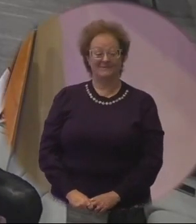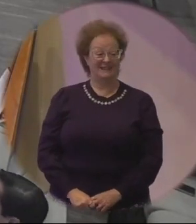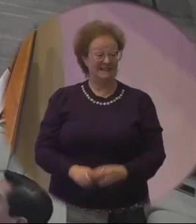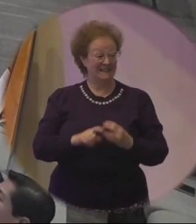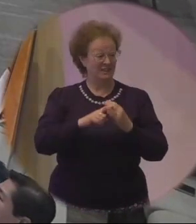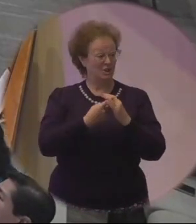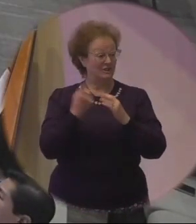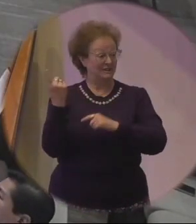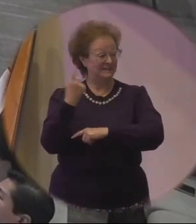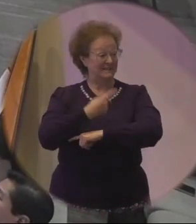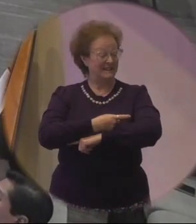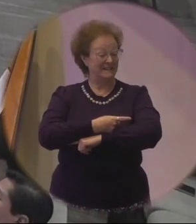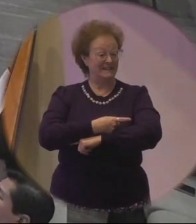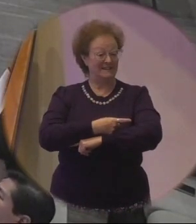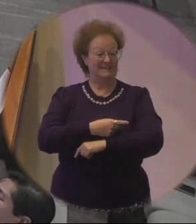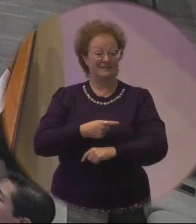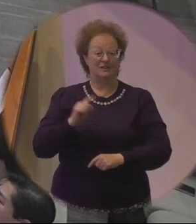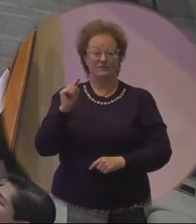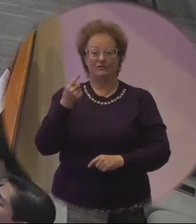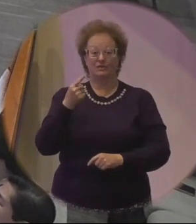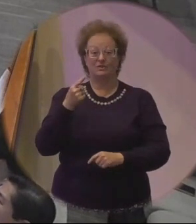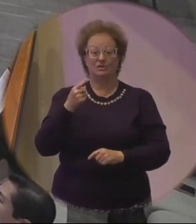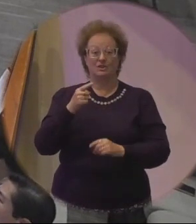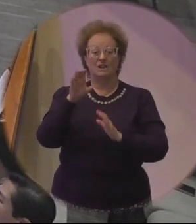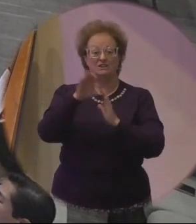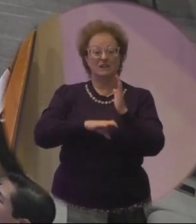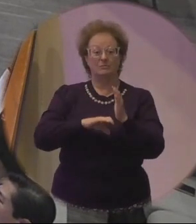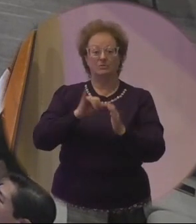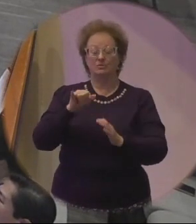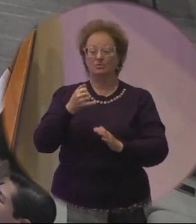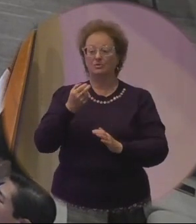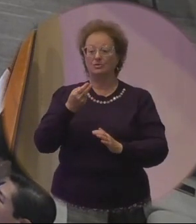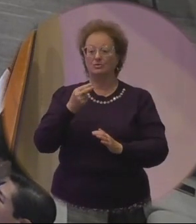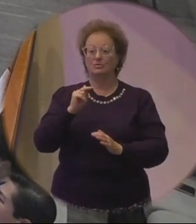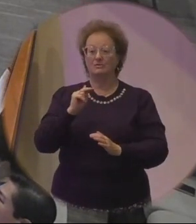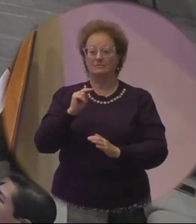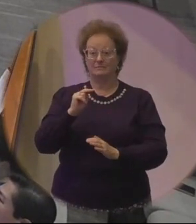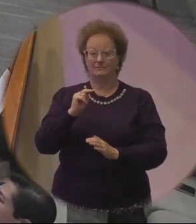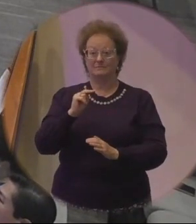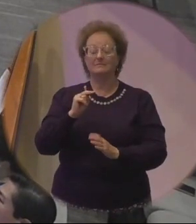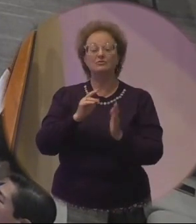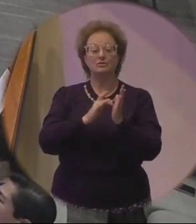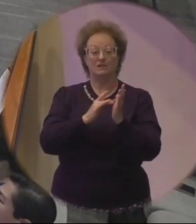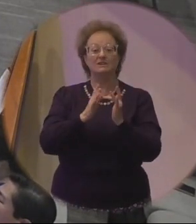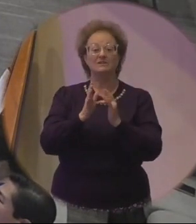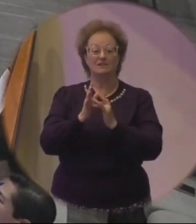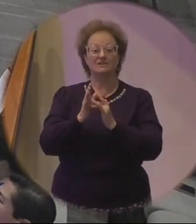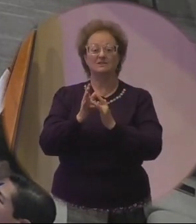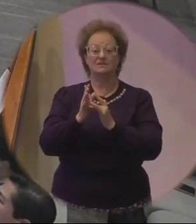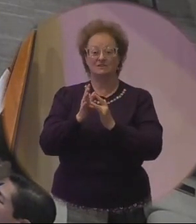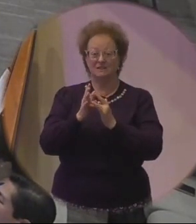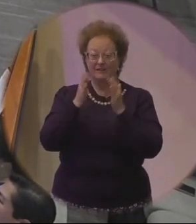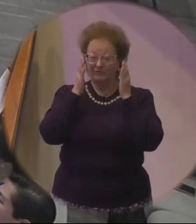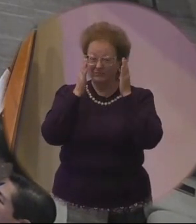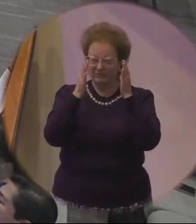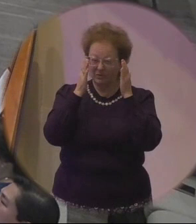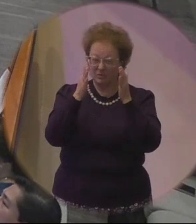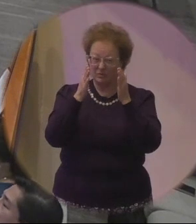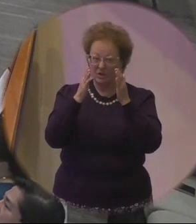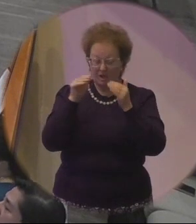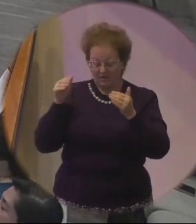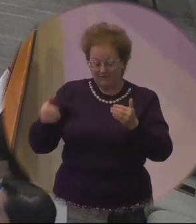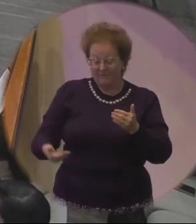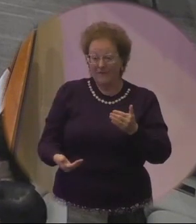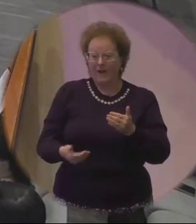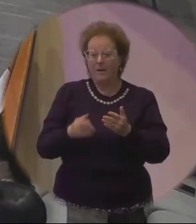So we begin today with the first chapter of John, and what we see is Jesus is on a mission. He's on a mission of inviting